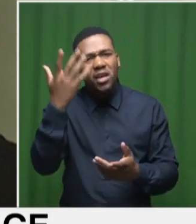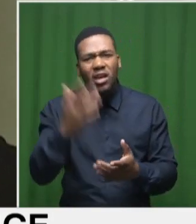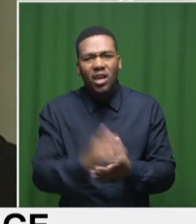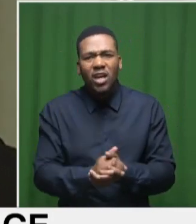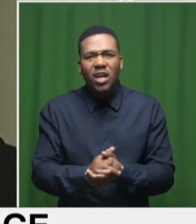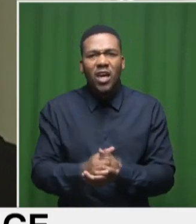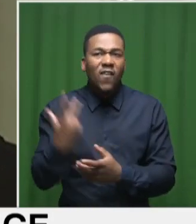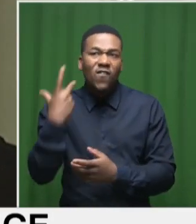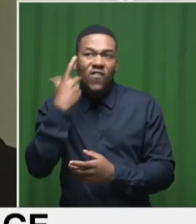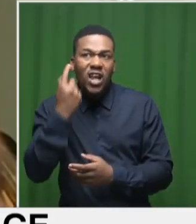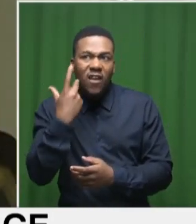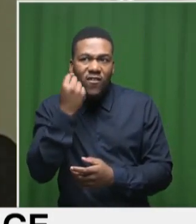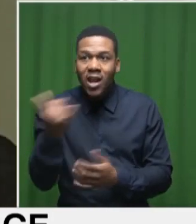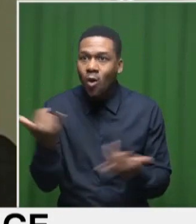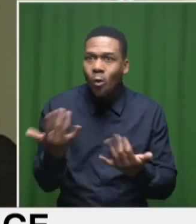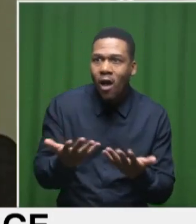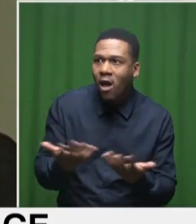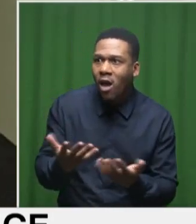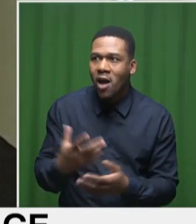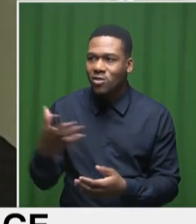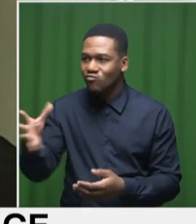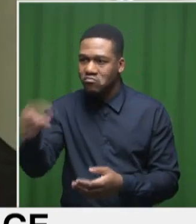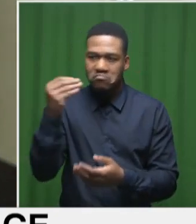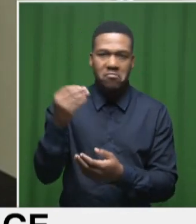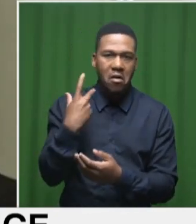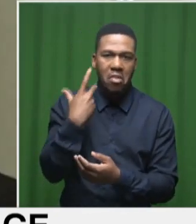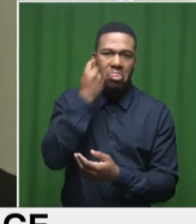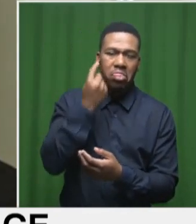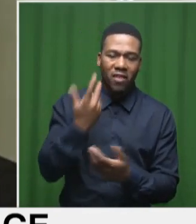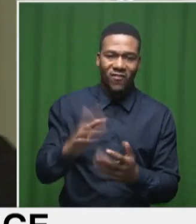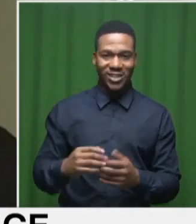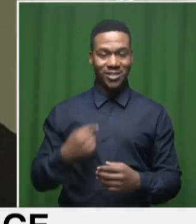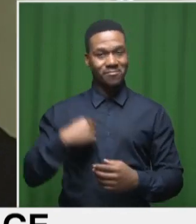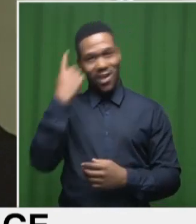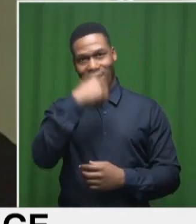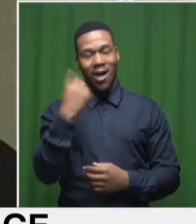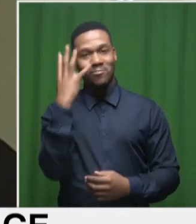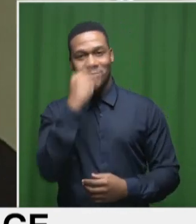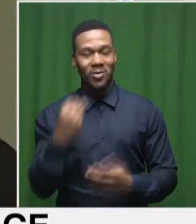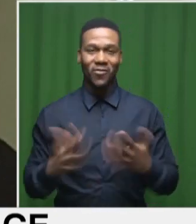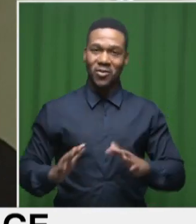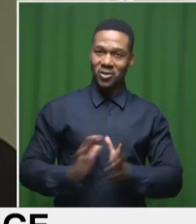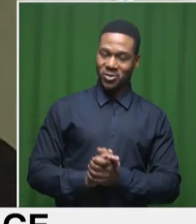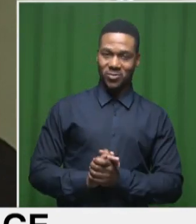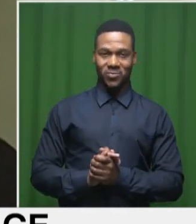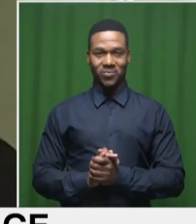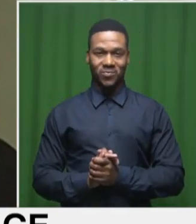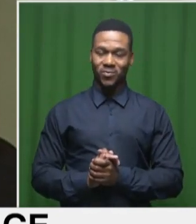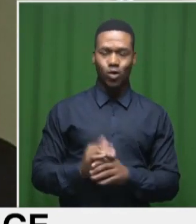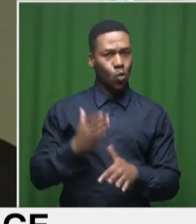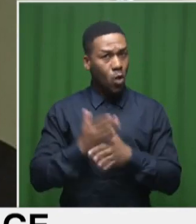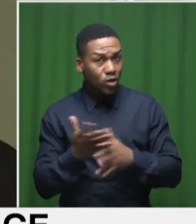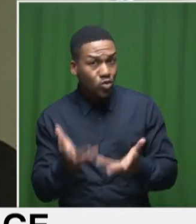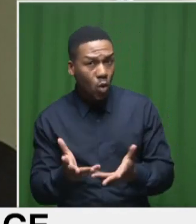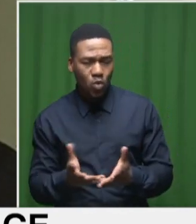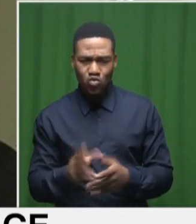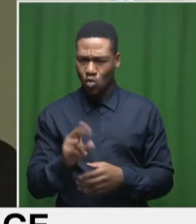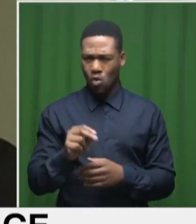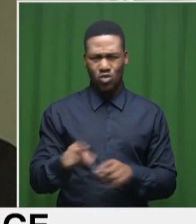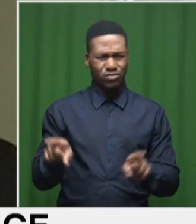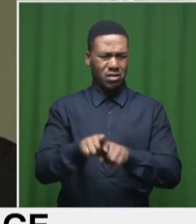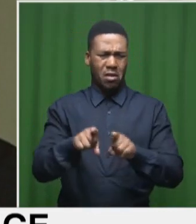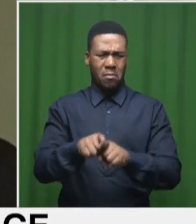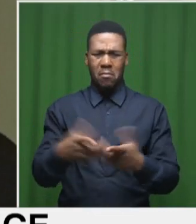filler you can get your hands on and shoving it into your face and then saying, oh, look, I look pretty. That can never work. You know, it's like taking paint and throwing it